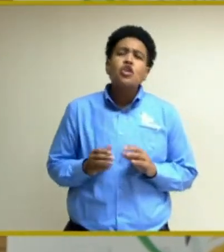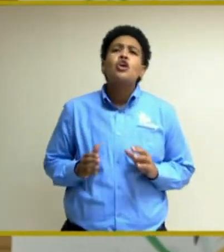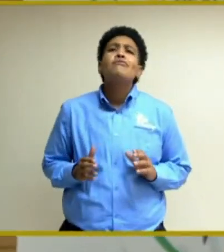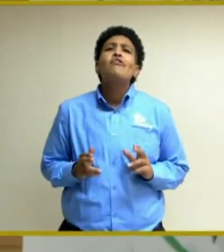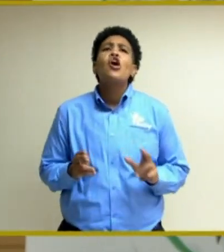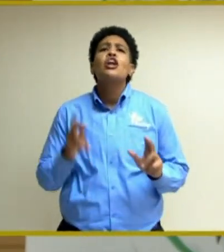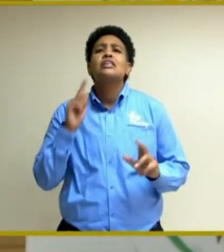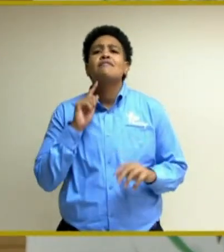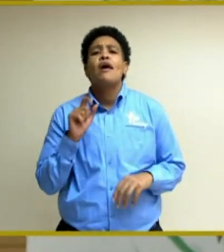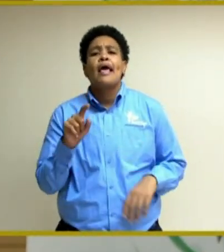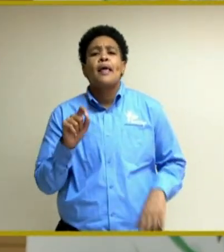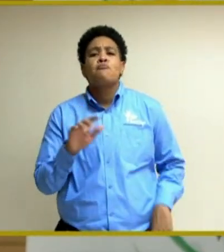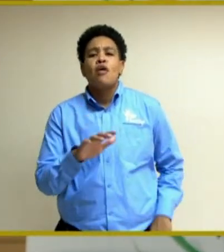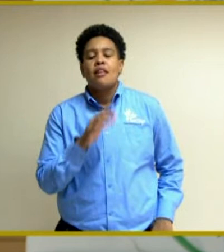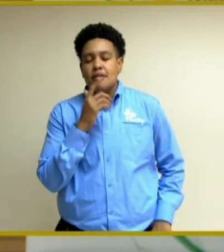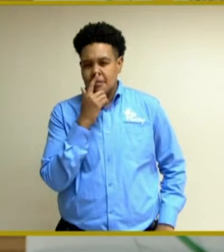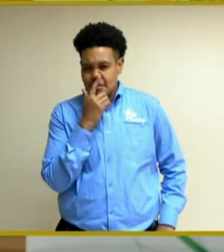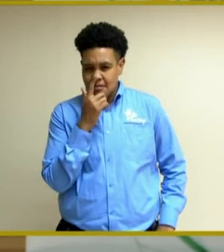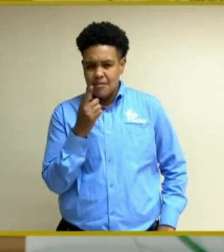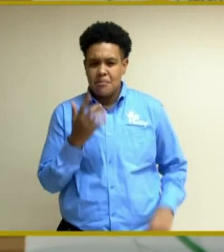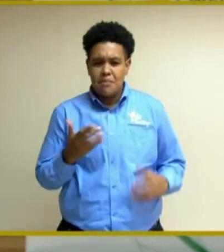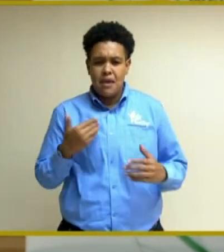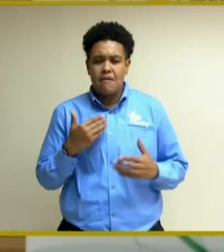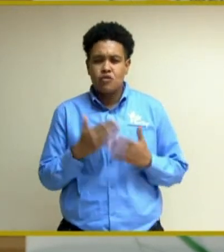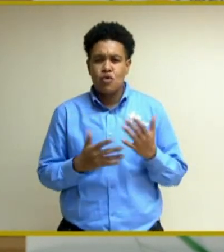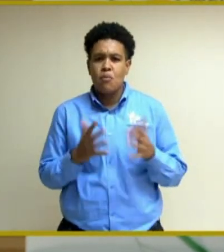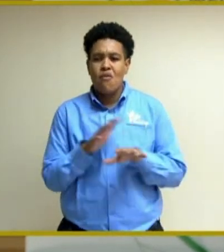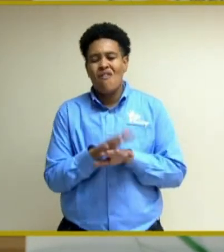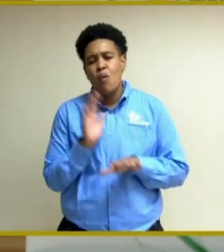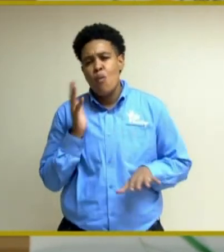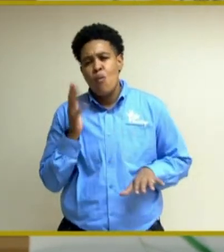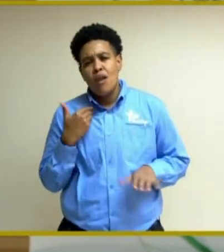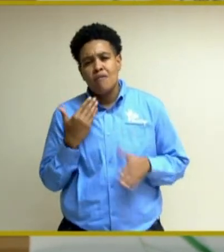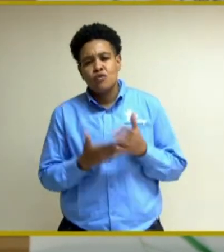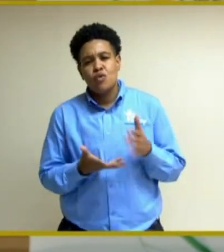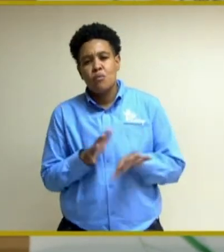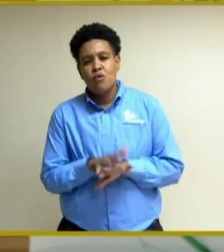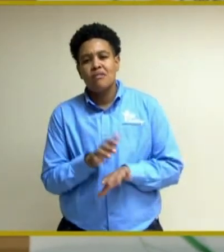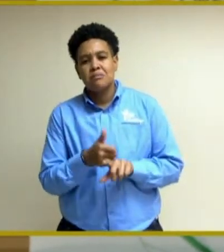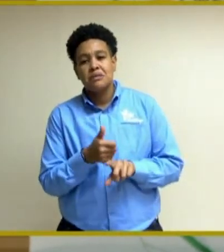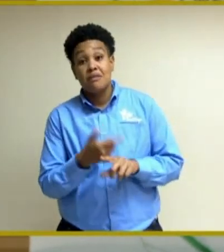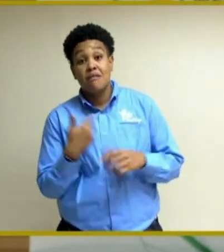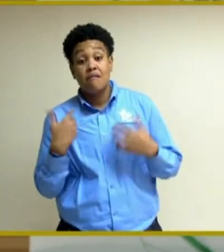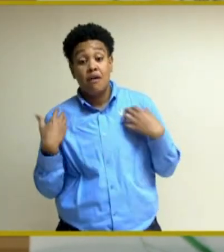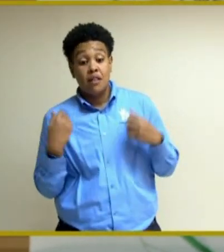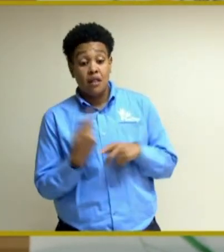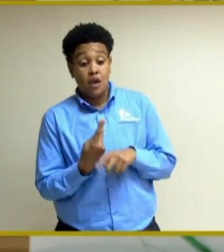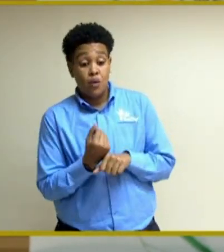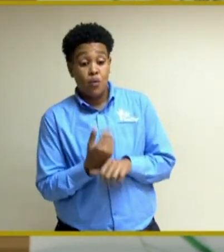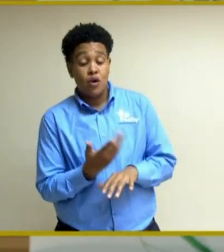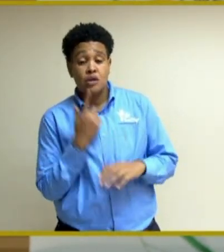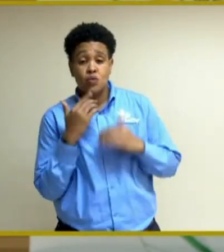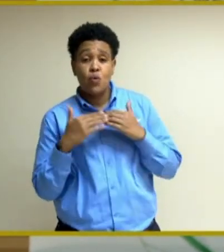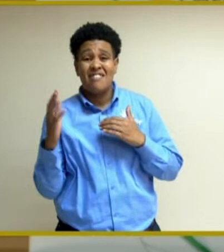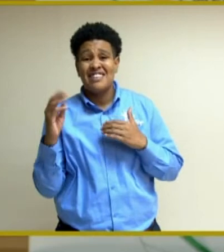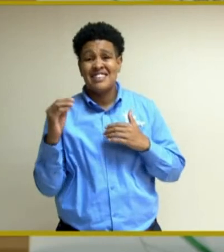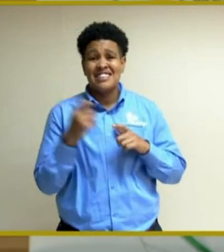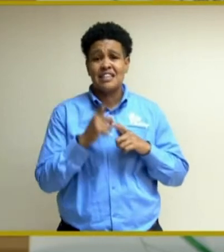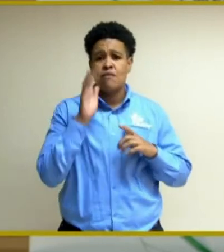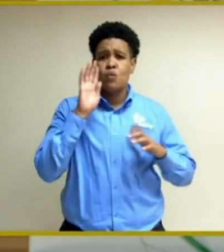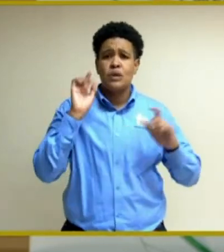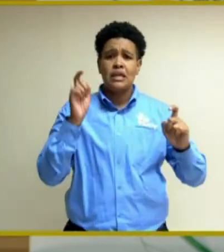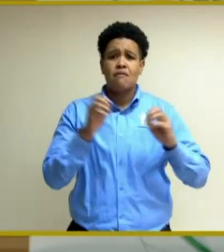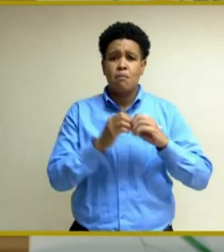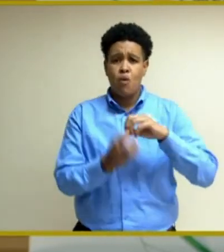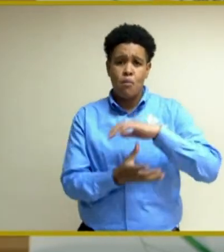for April. You may have some overlap. Well, you will have, because you'll have healthcare workers who are over 60 who will be given